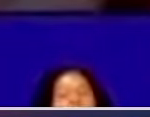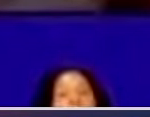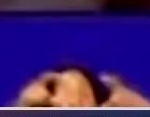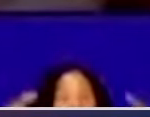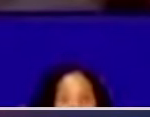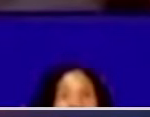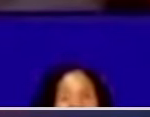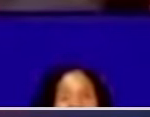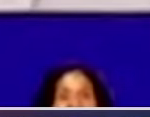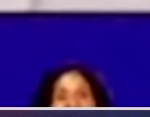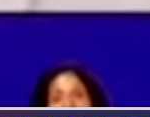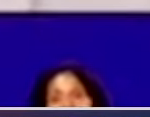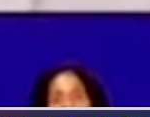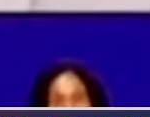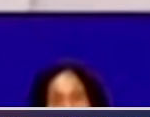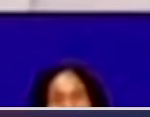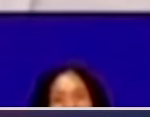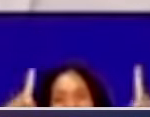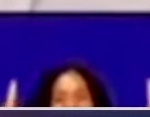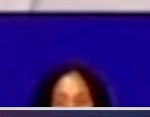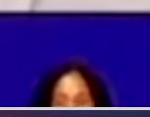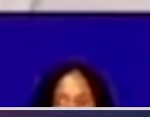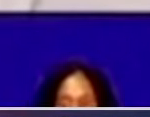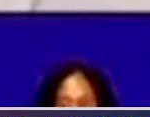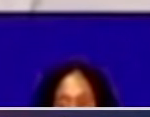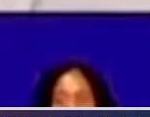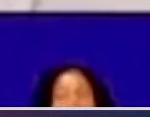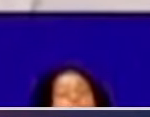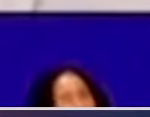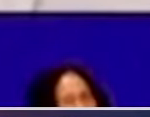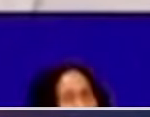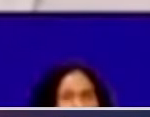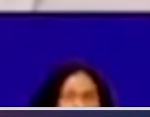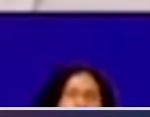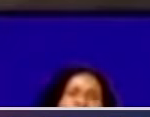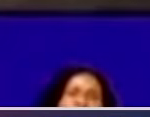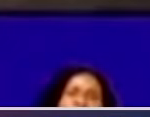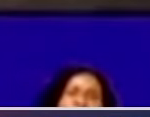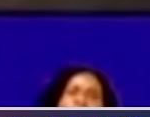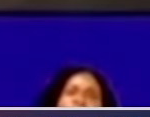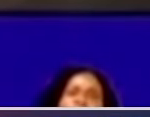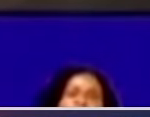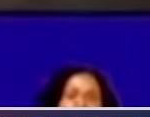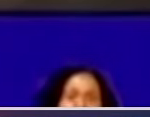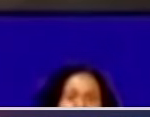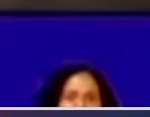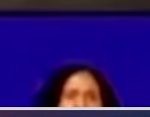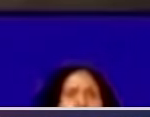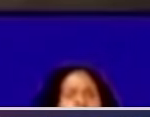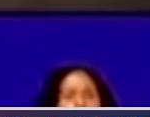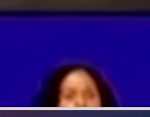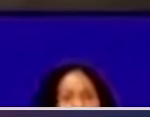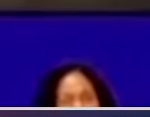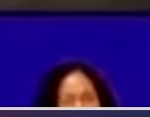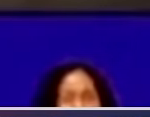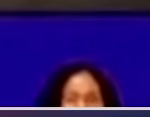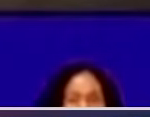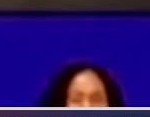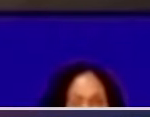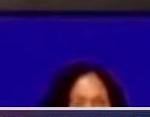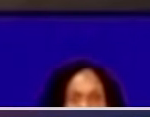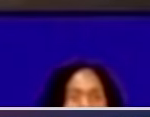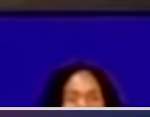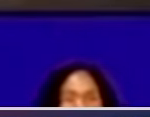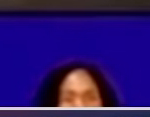all is that we get things done. You talk year after year, the